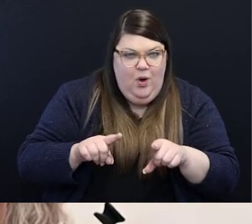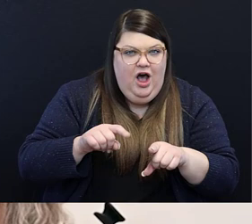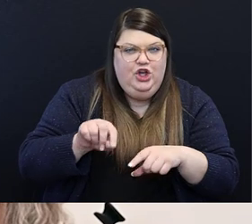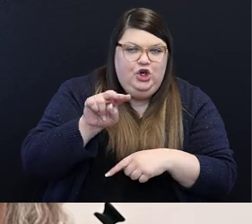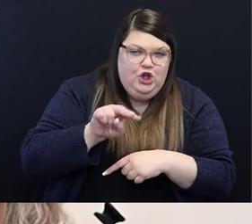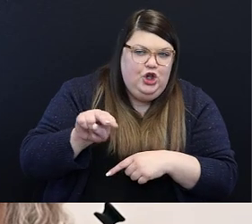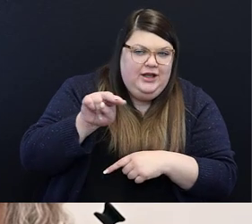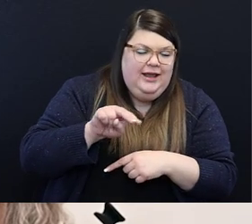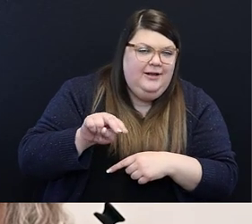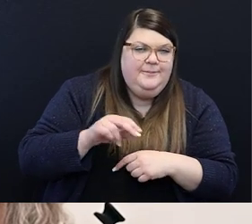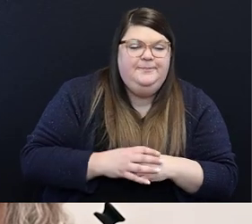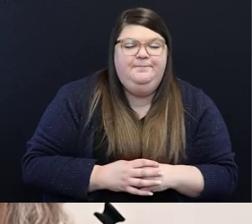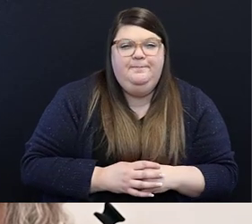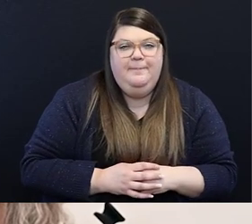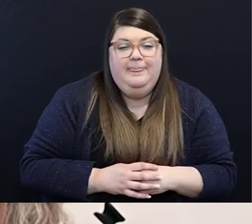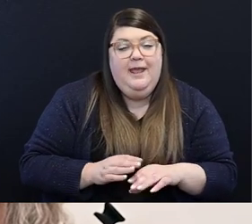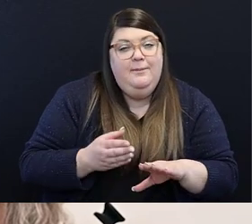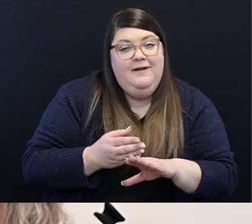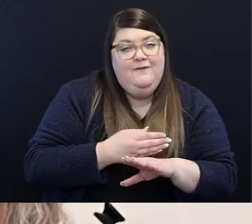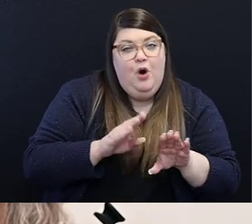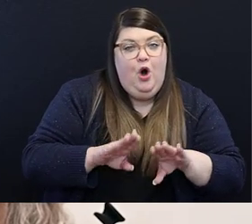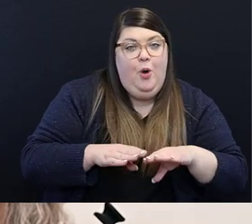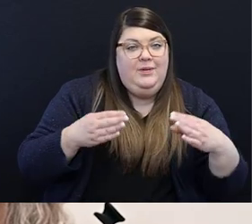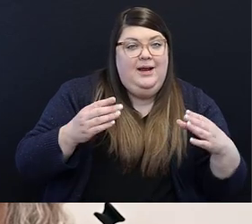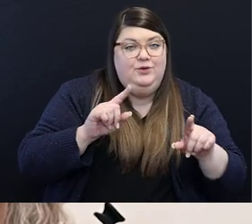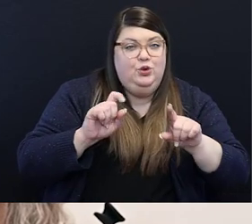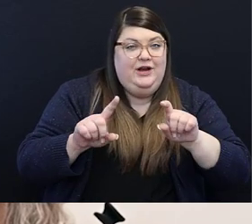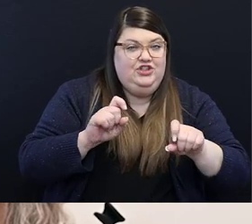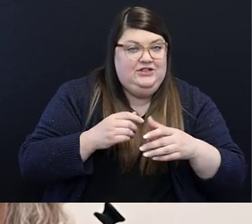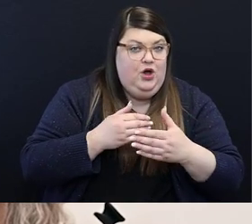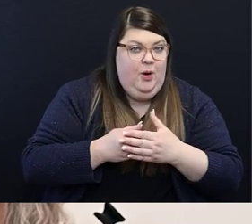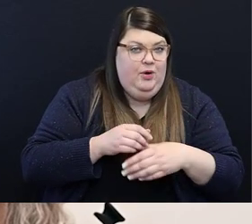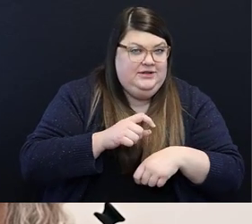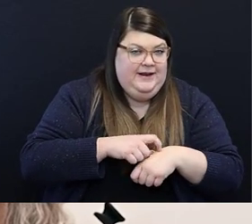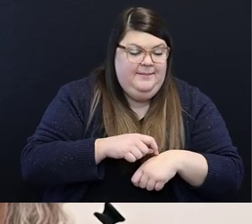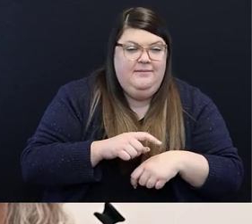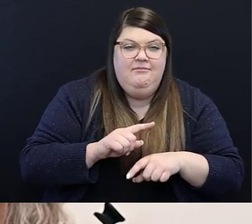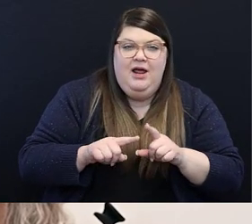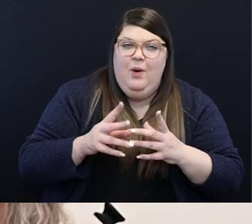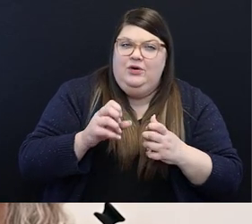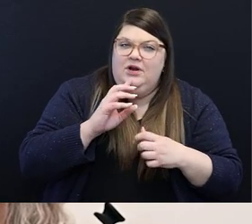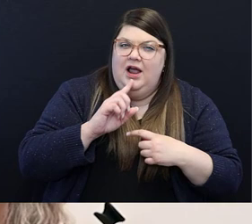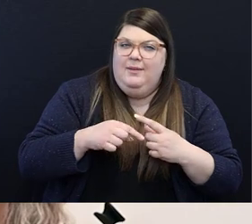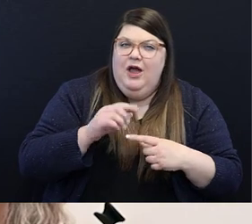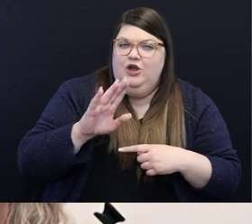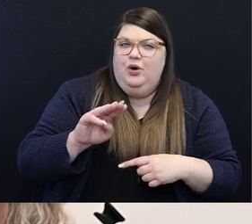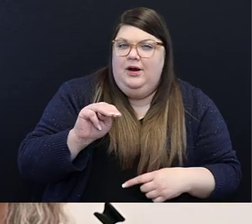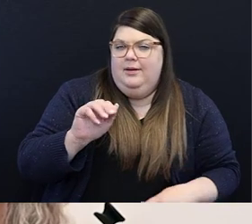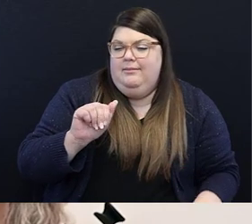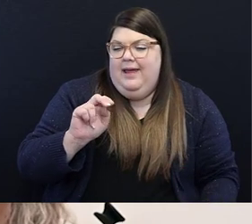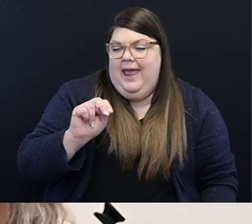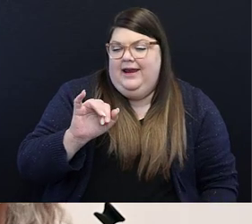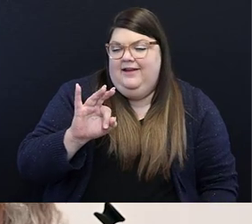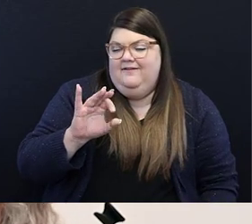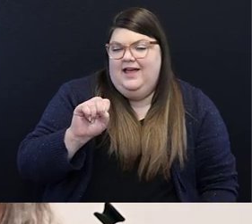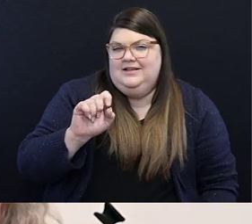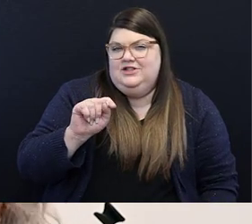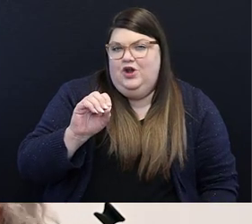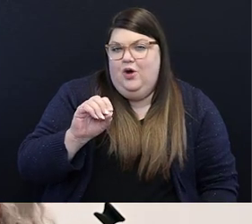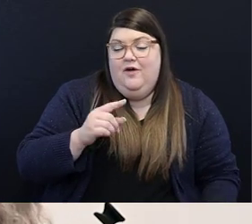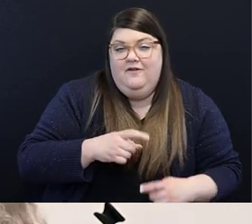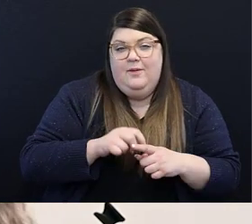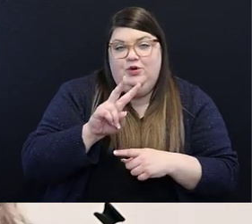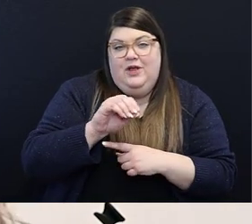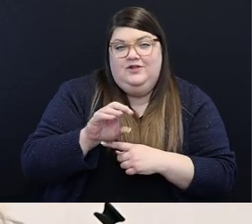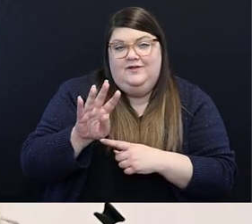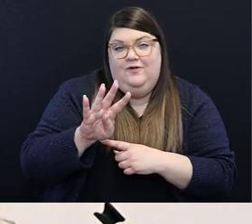So before we open it up to questions, because it's almost that time, I wanted to talk to you about your manifesto from 2004